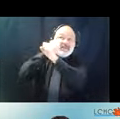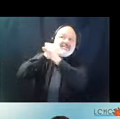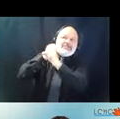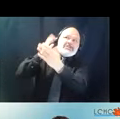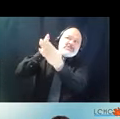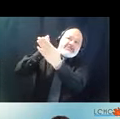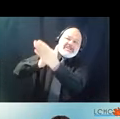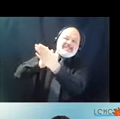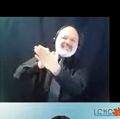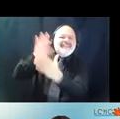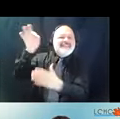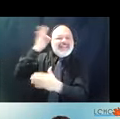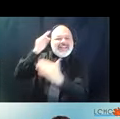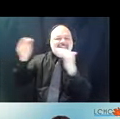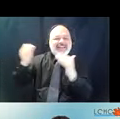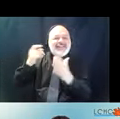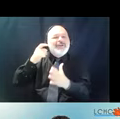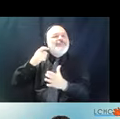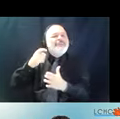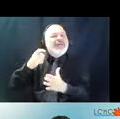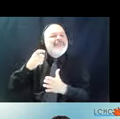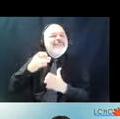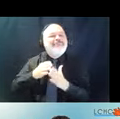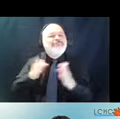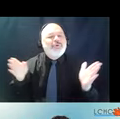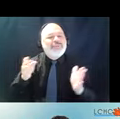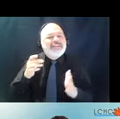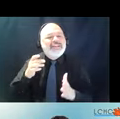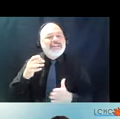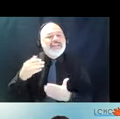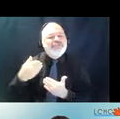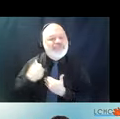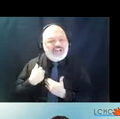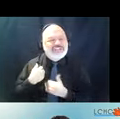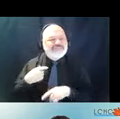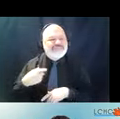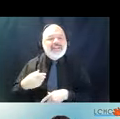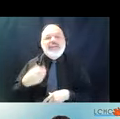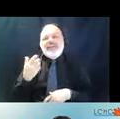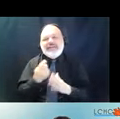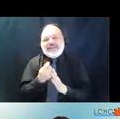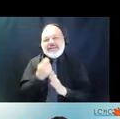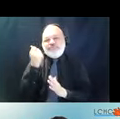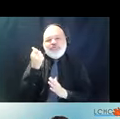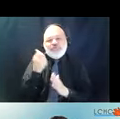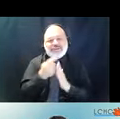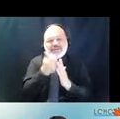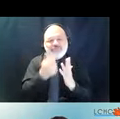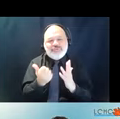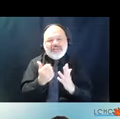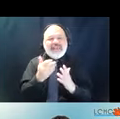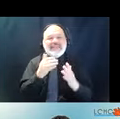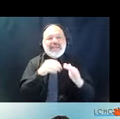federal level, like public charge, which continue to remove exclusions of immigrants